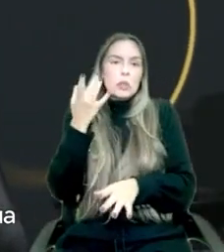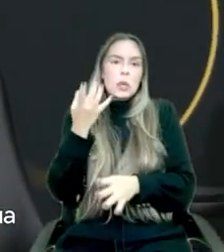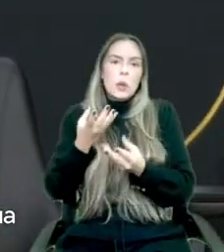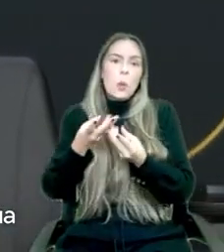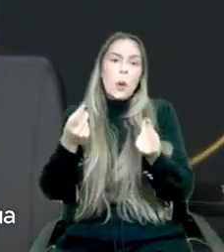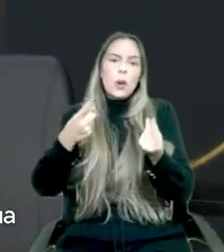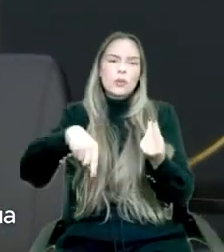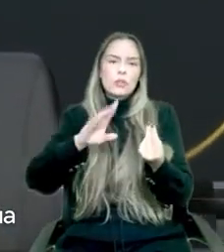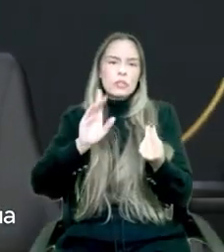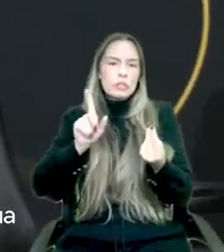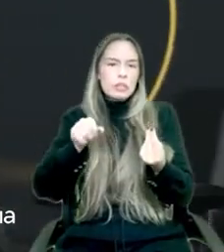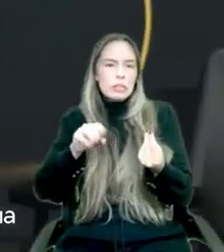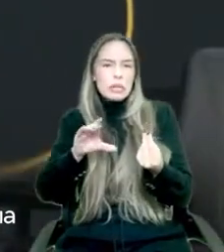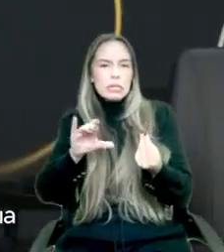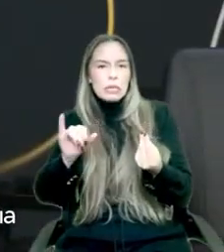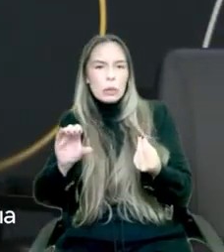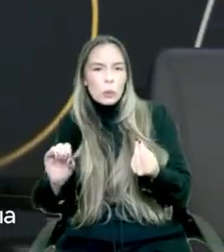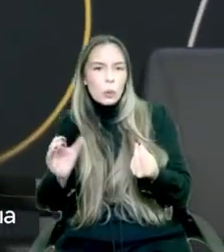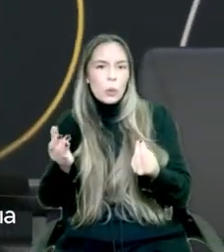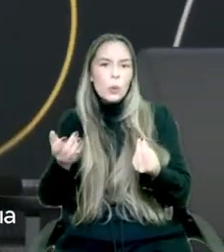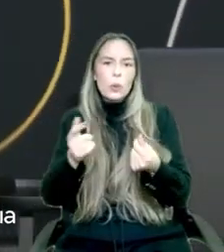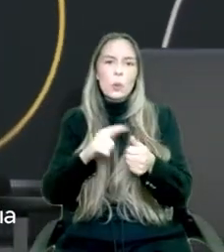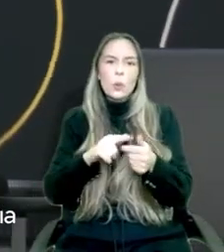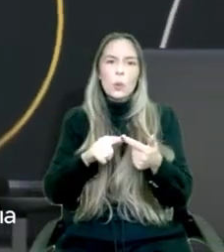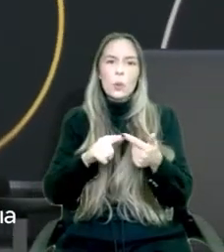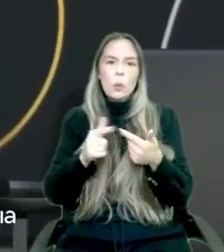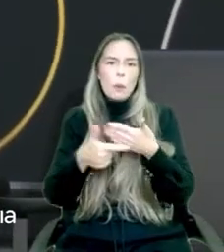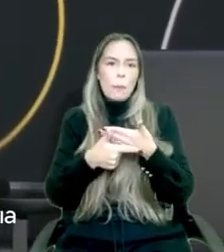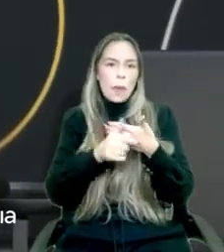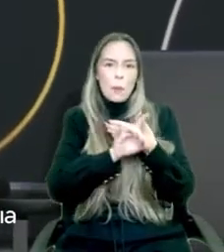CIOs or in those sorts of roles, CIO, CTO.